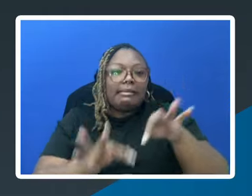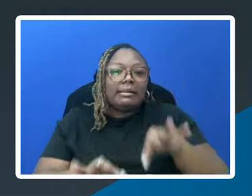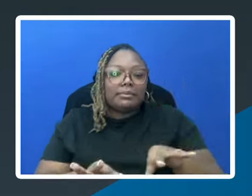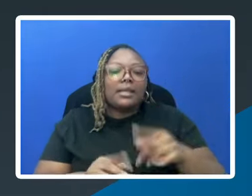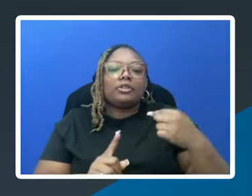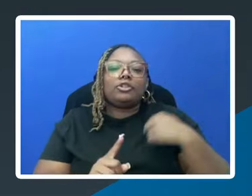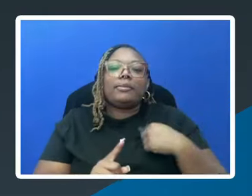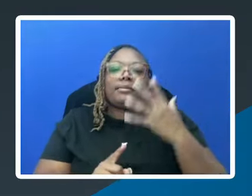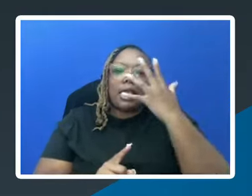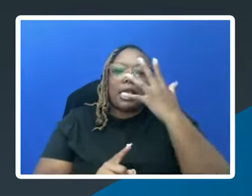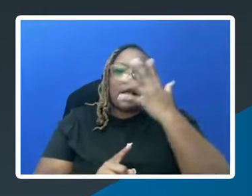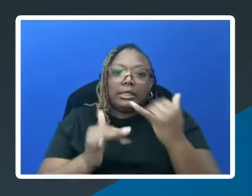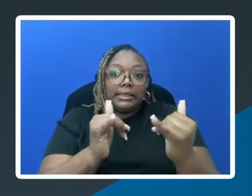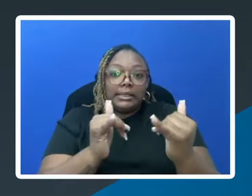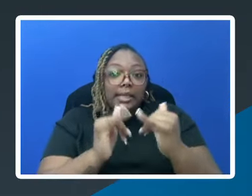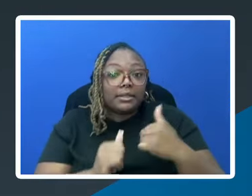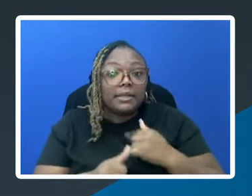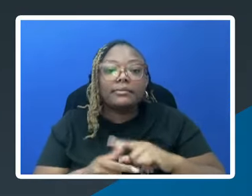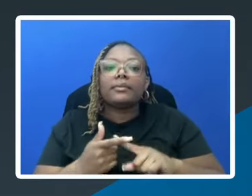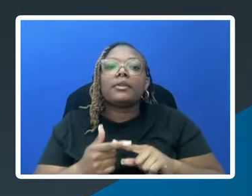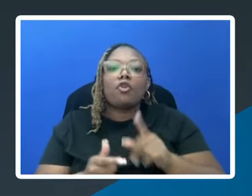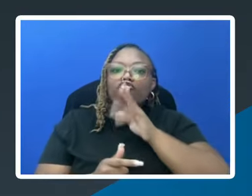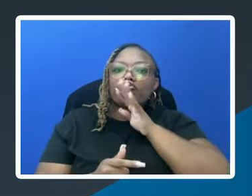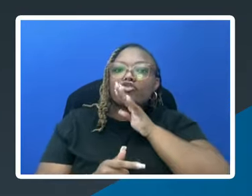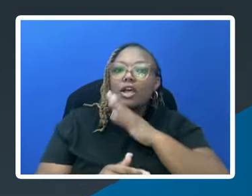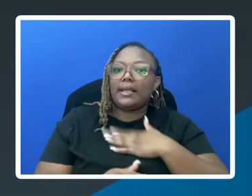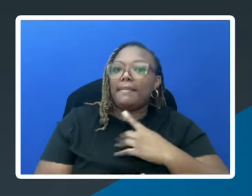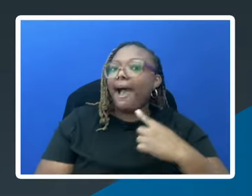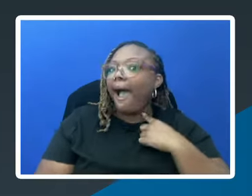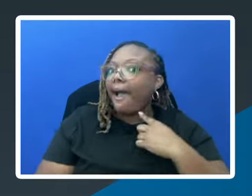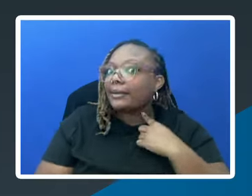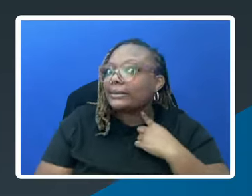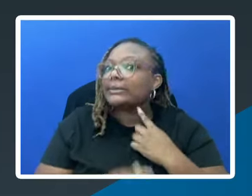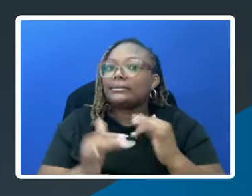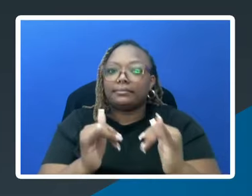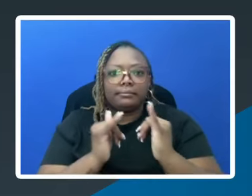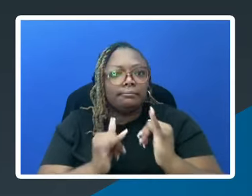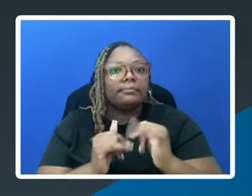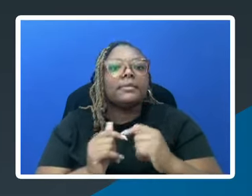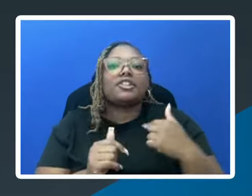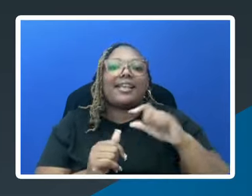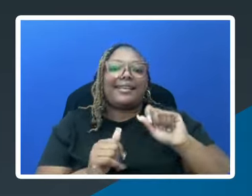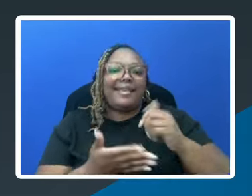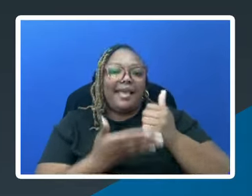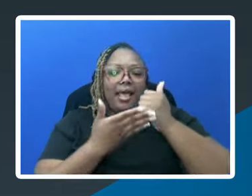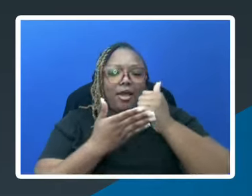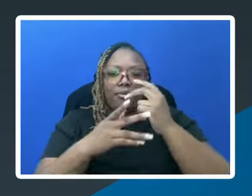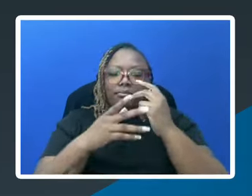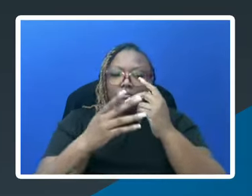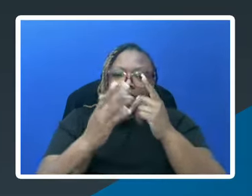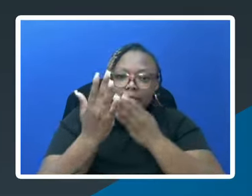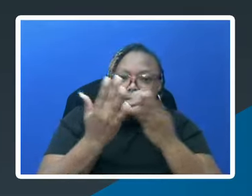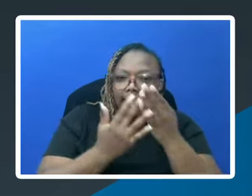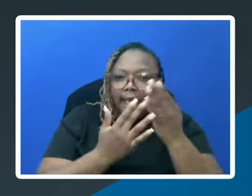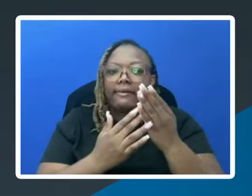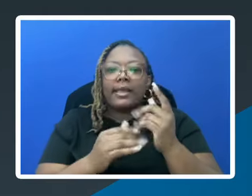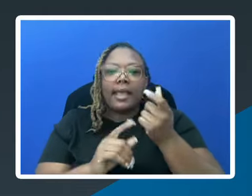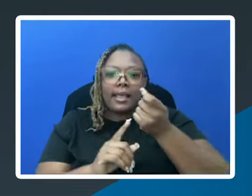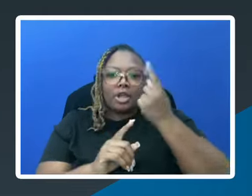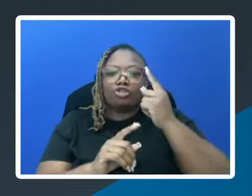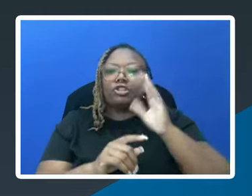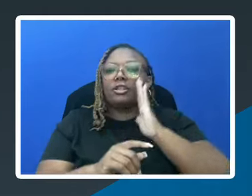me or talks in my accent, right, is a way that I can help navigate this future world. Let me share one